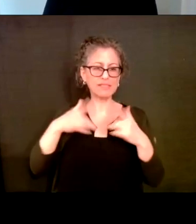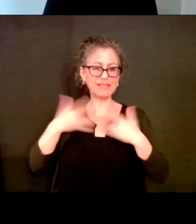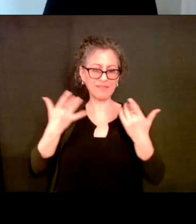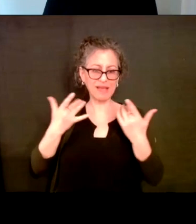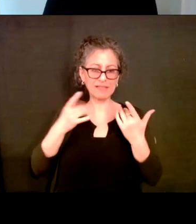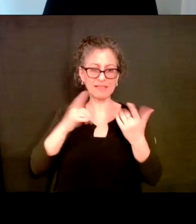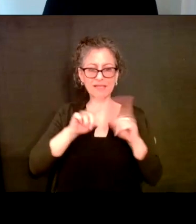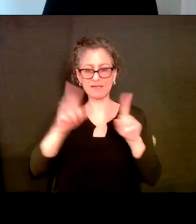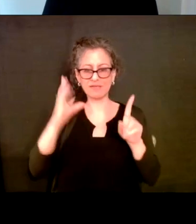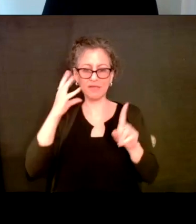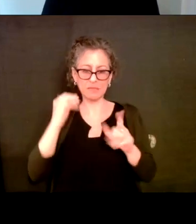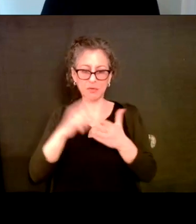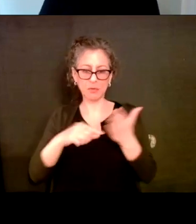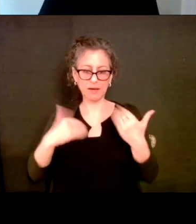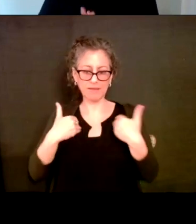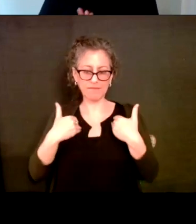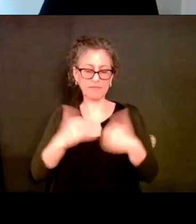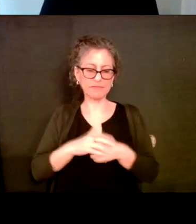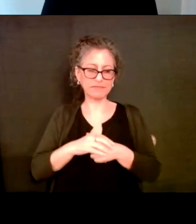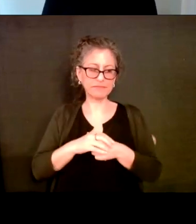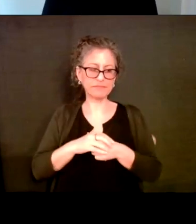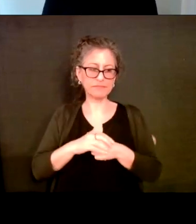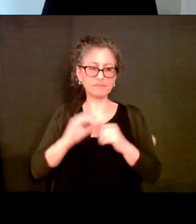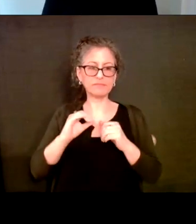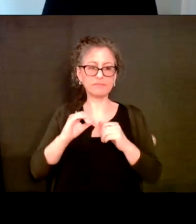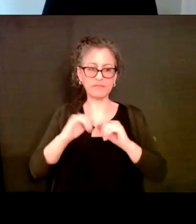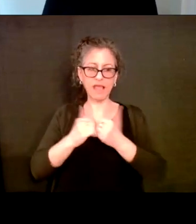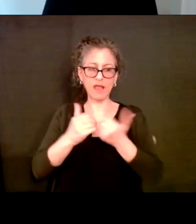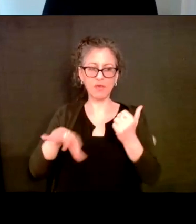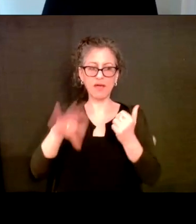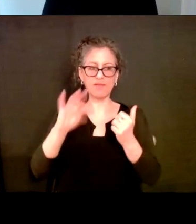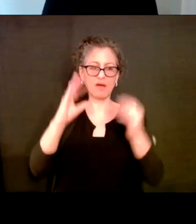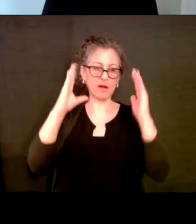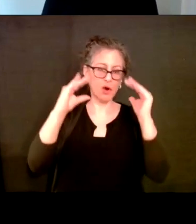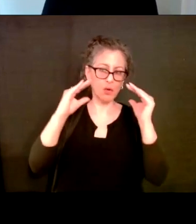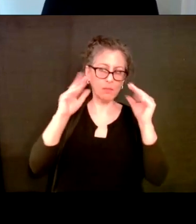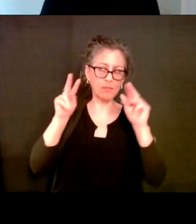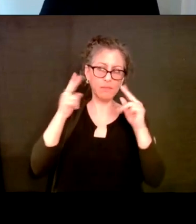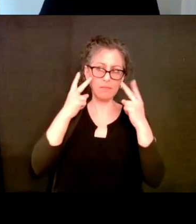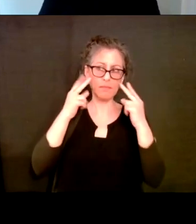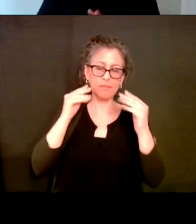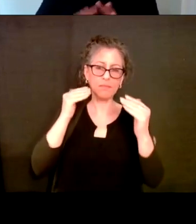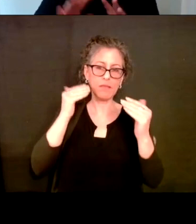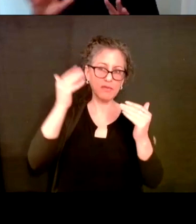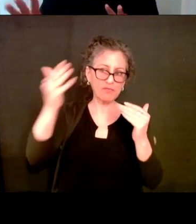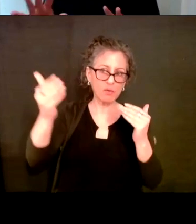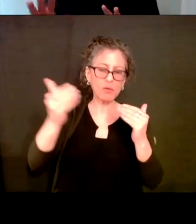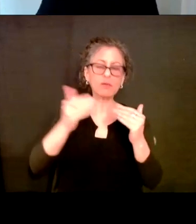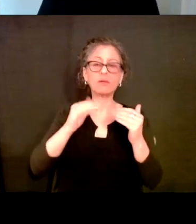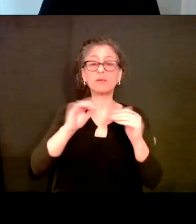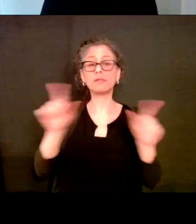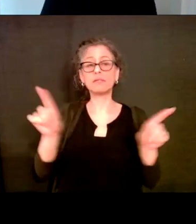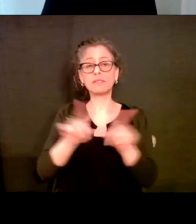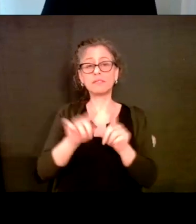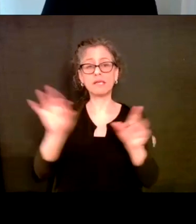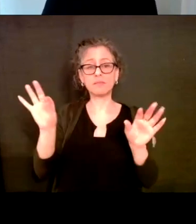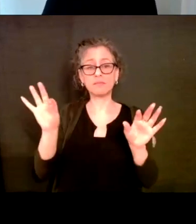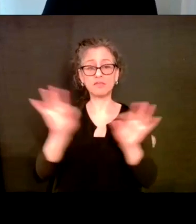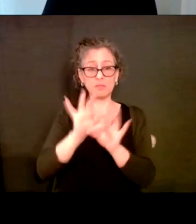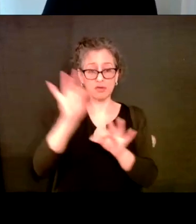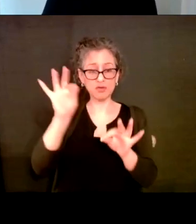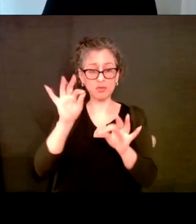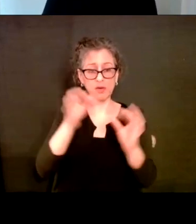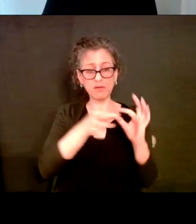had? How do I find a sense of hope and move forward? And just as spirituality is in relationship with